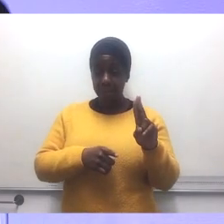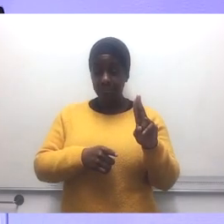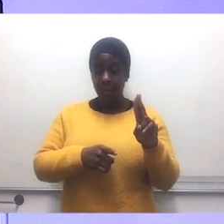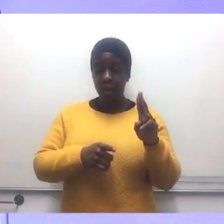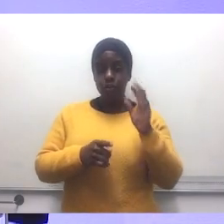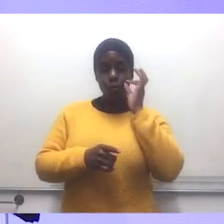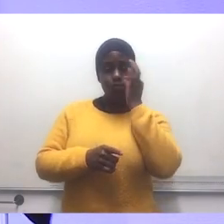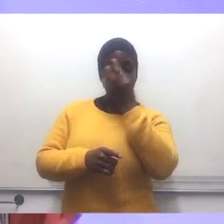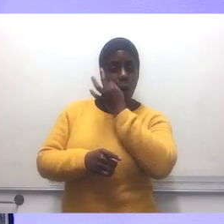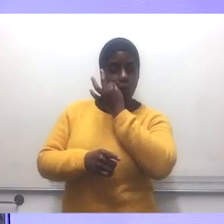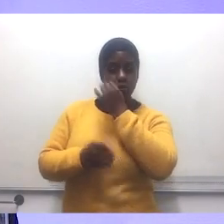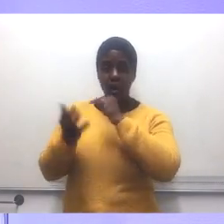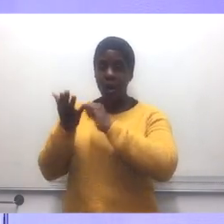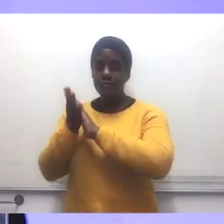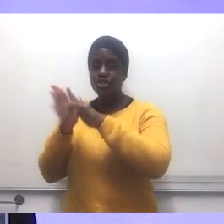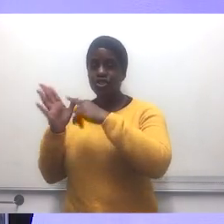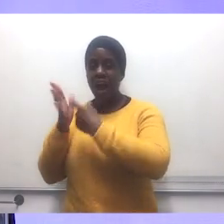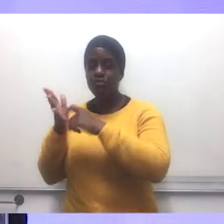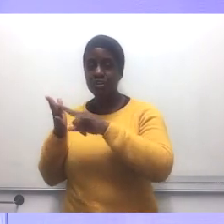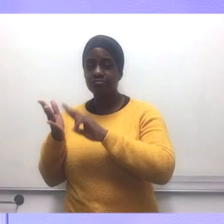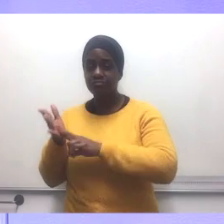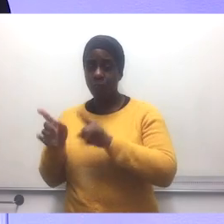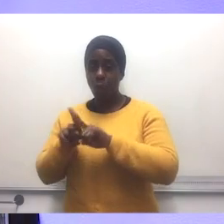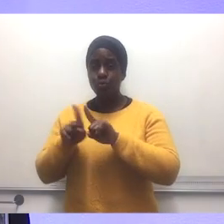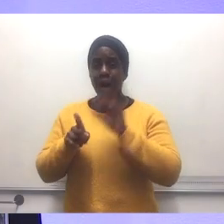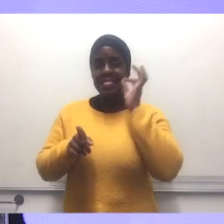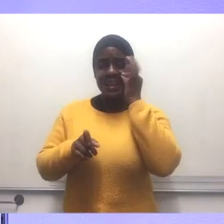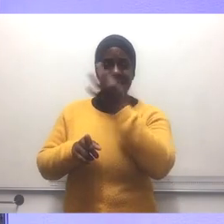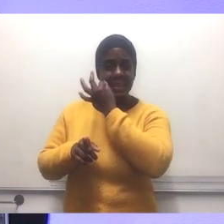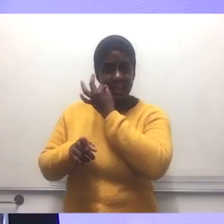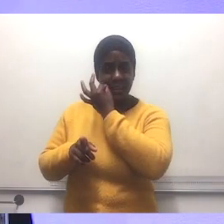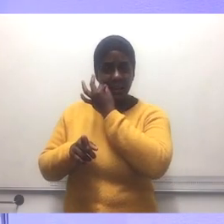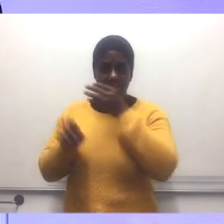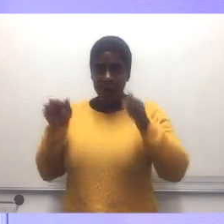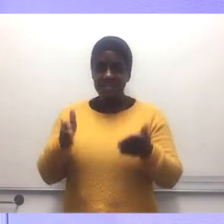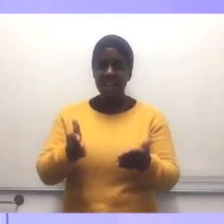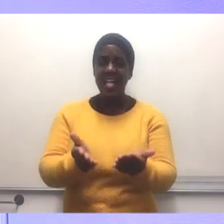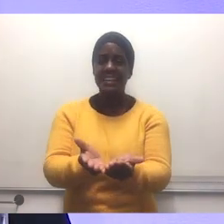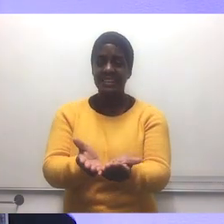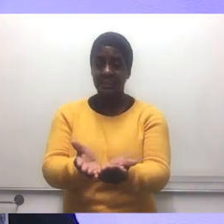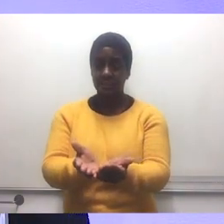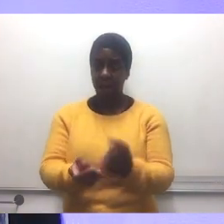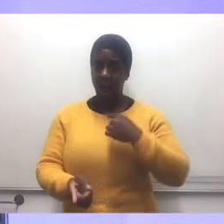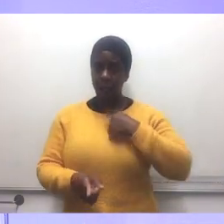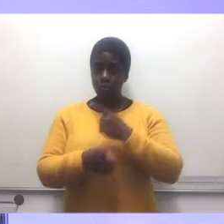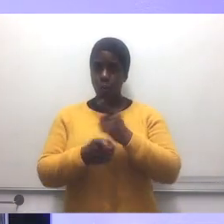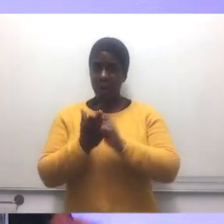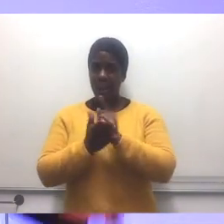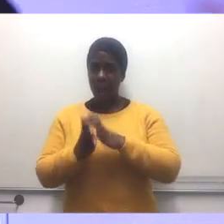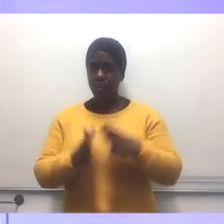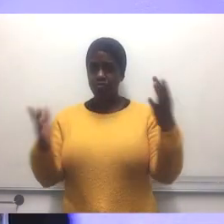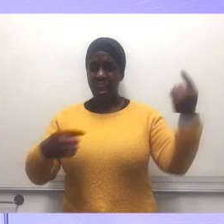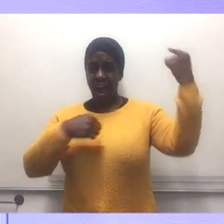Sharon, the lily of the valley. I'm talking to you today about the great I am, the one